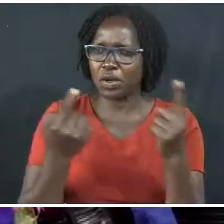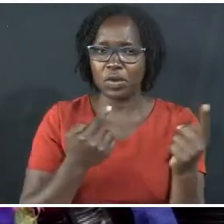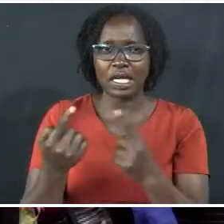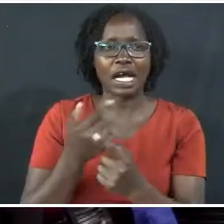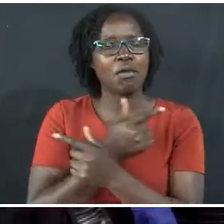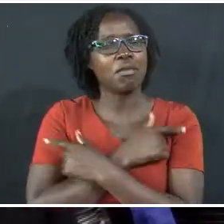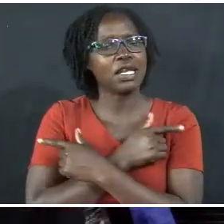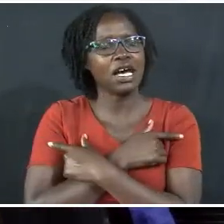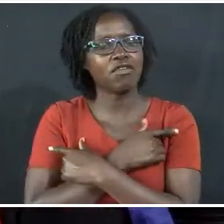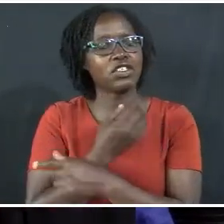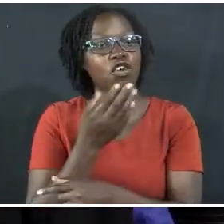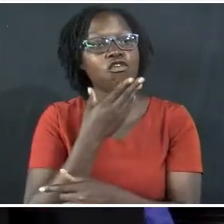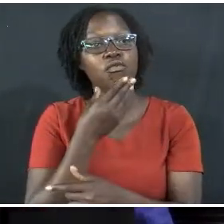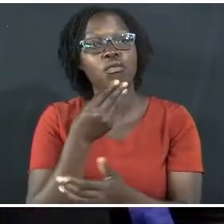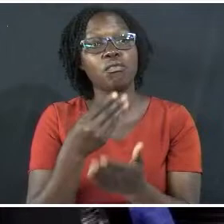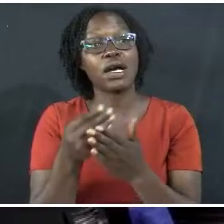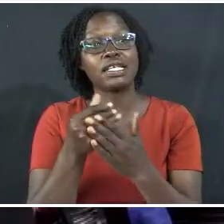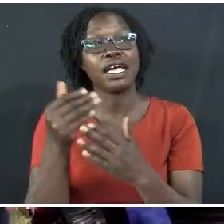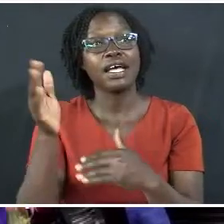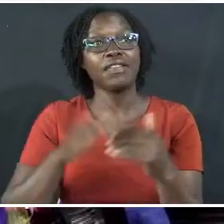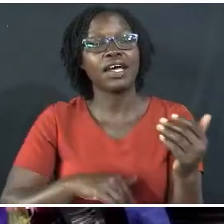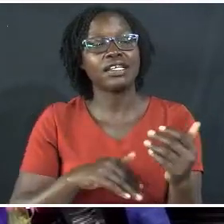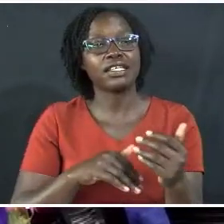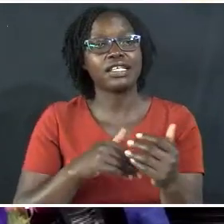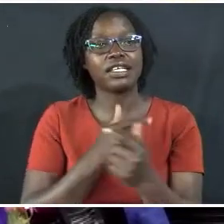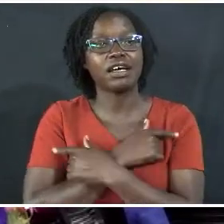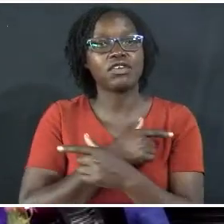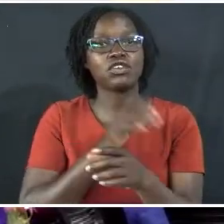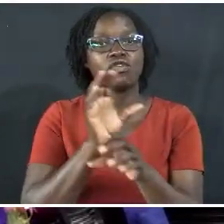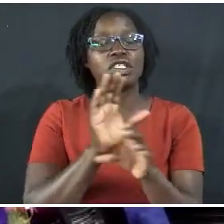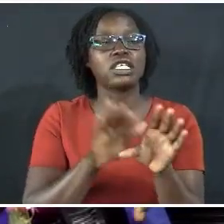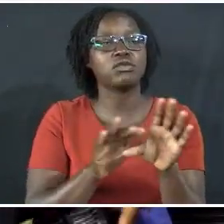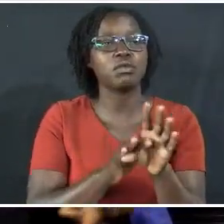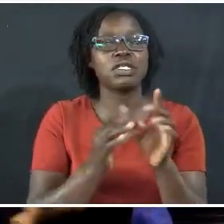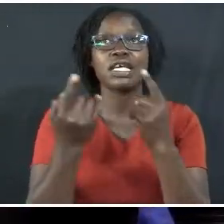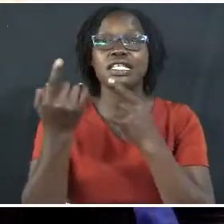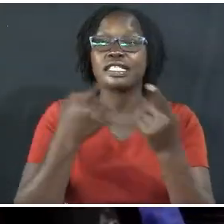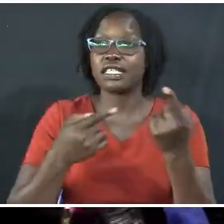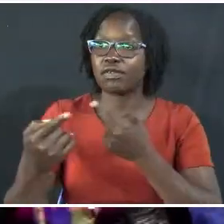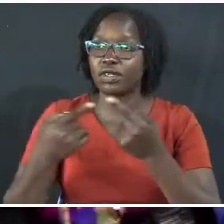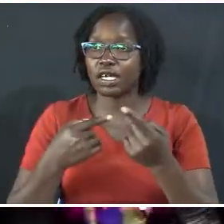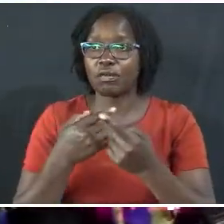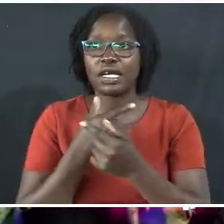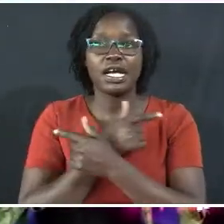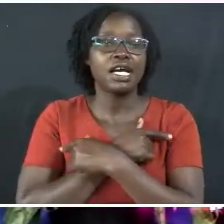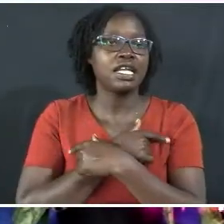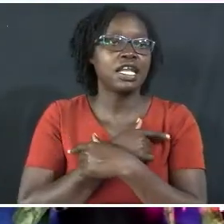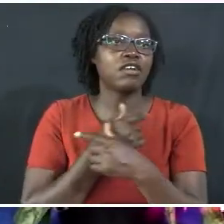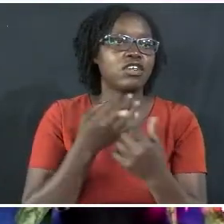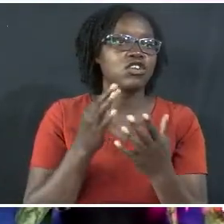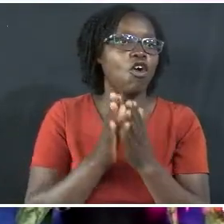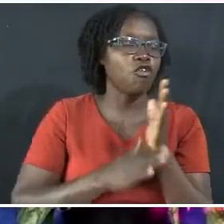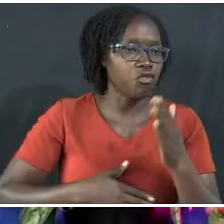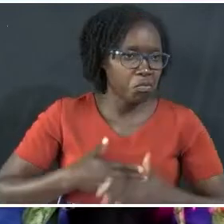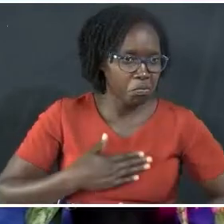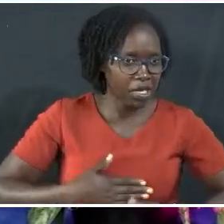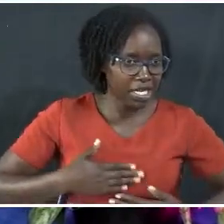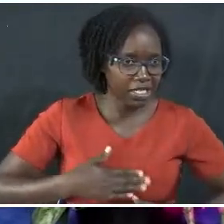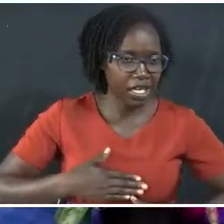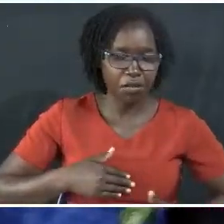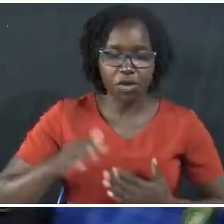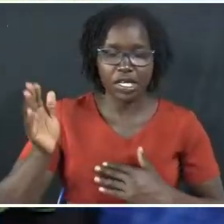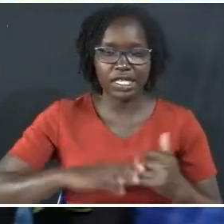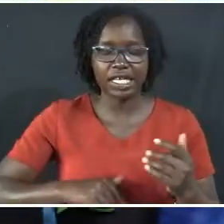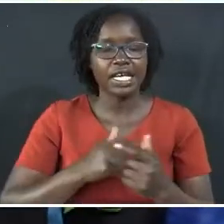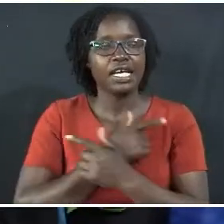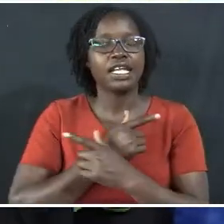money more than lovers of church members. They will become lovers of pleasure more than